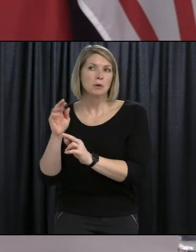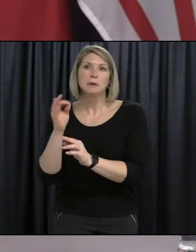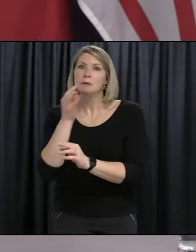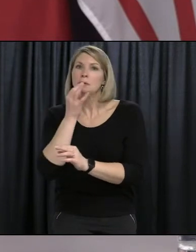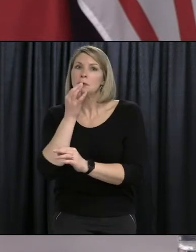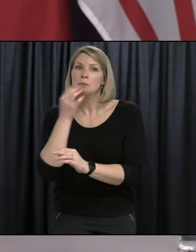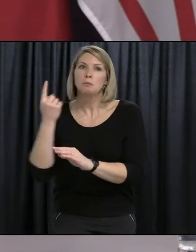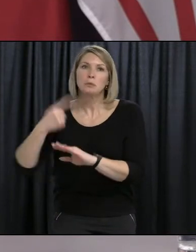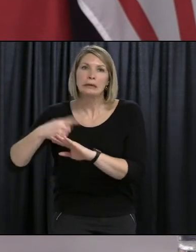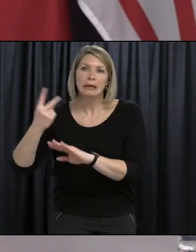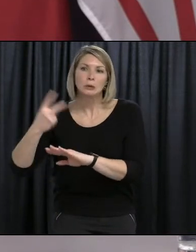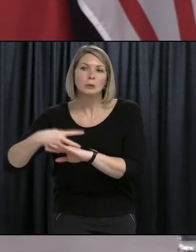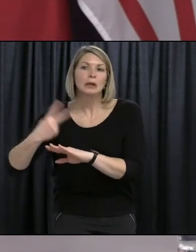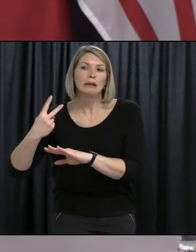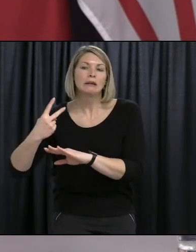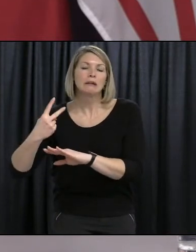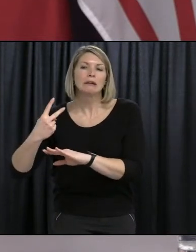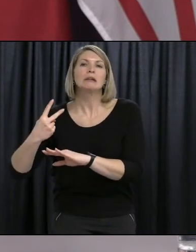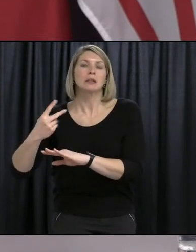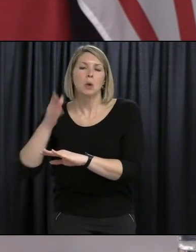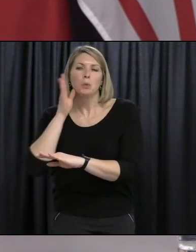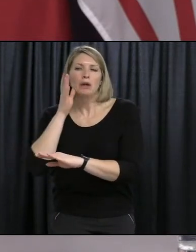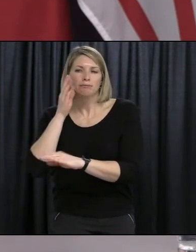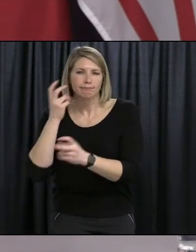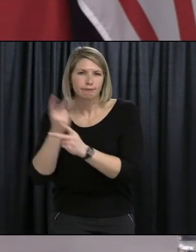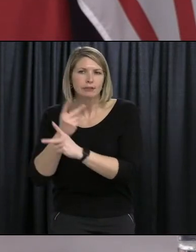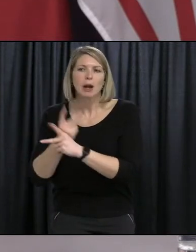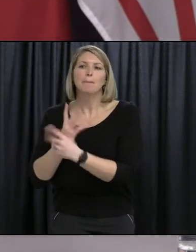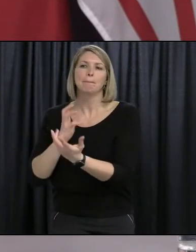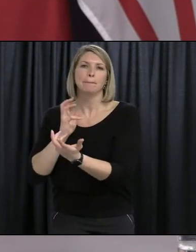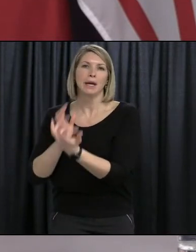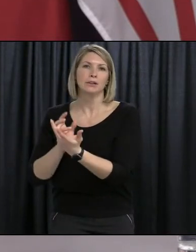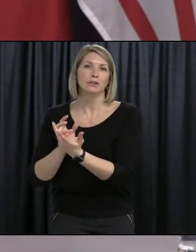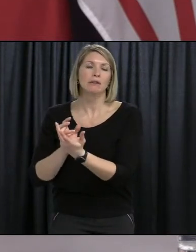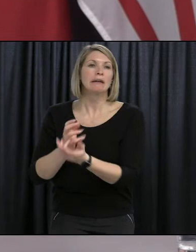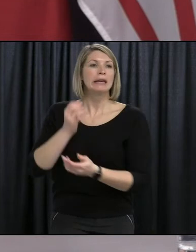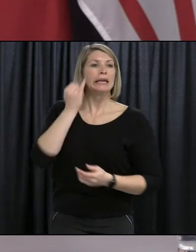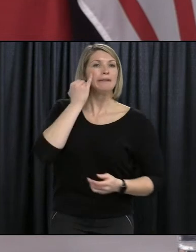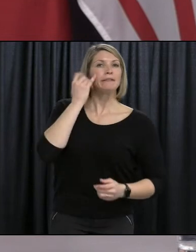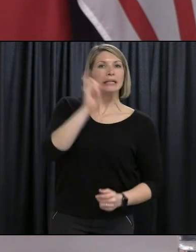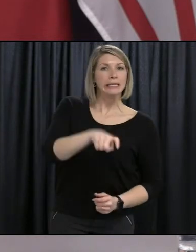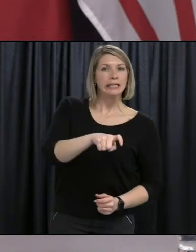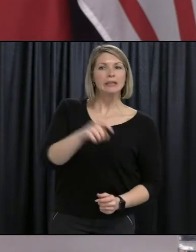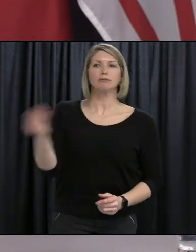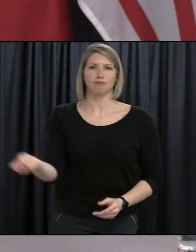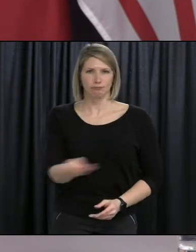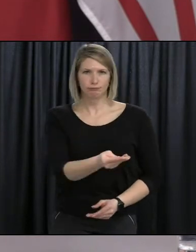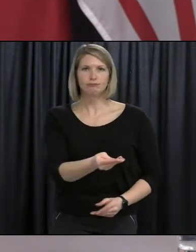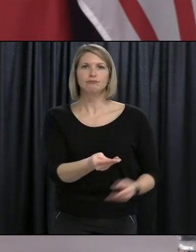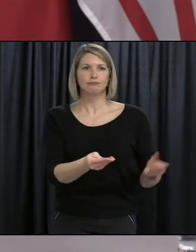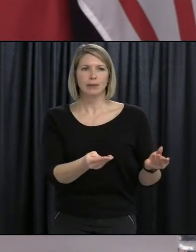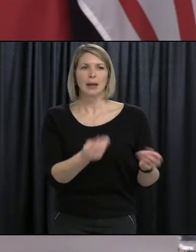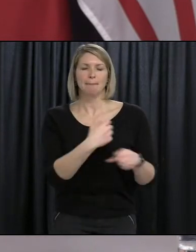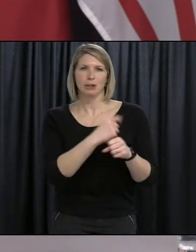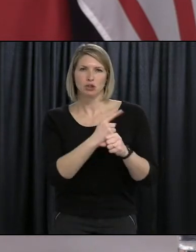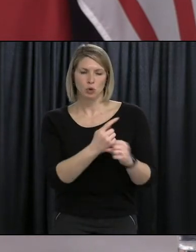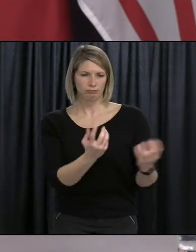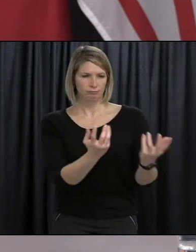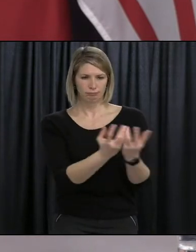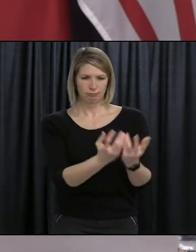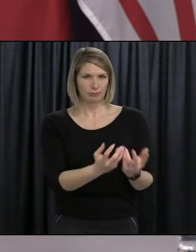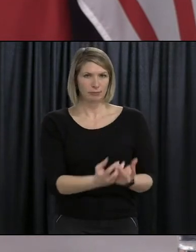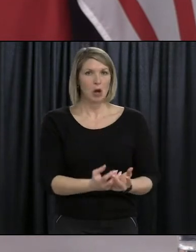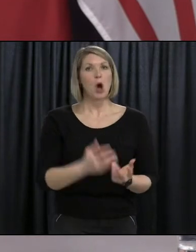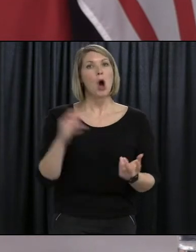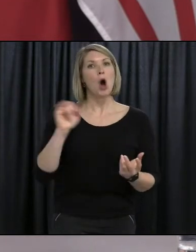that, based on a needs assessment, that anyone who does need one will get one. And they've been redirected from distributing elsewhere around